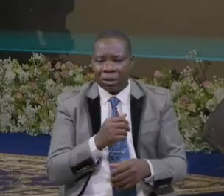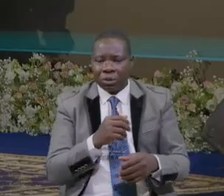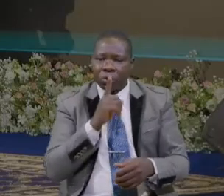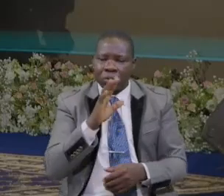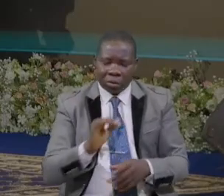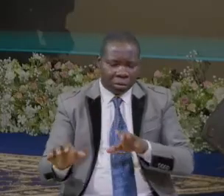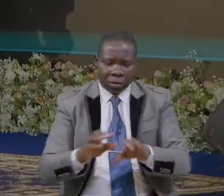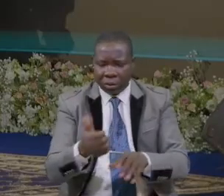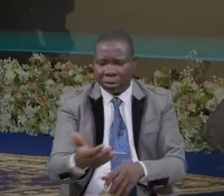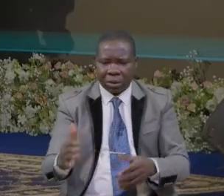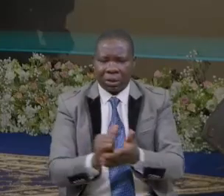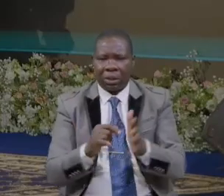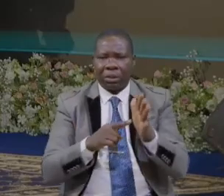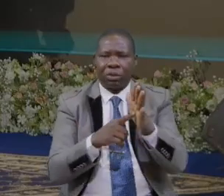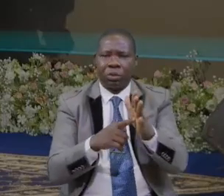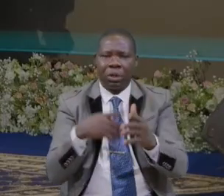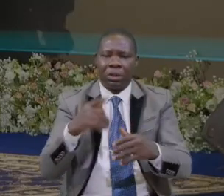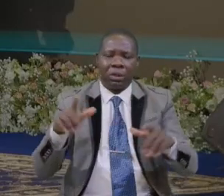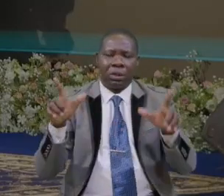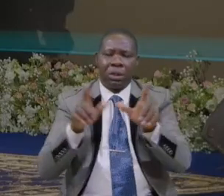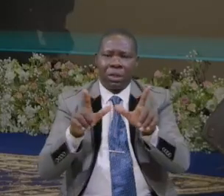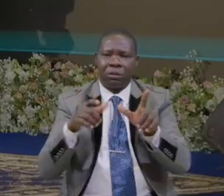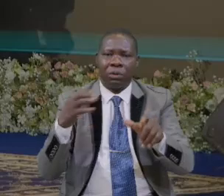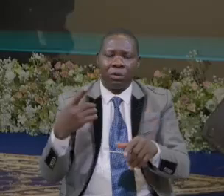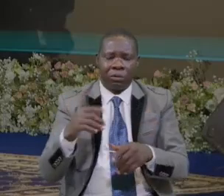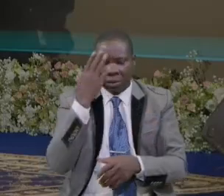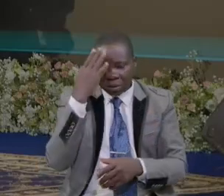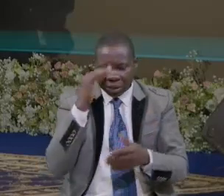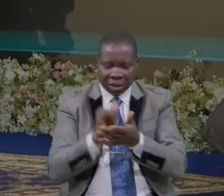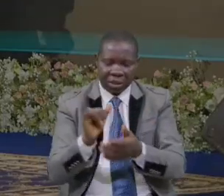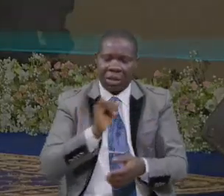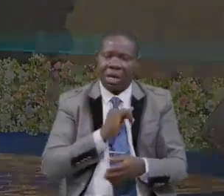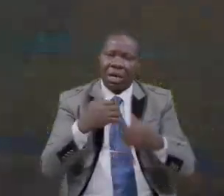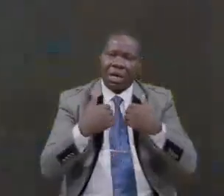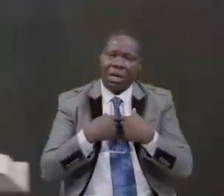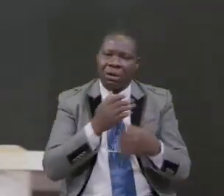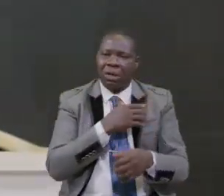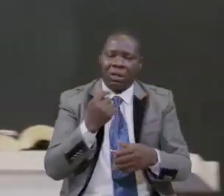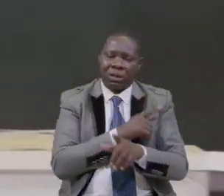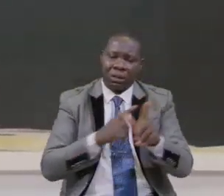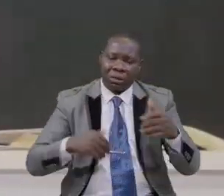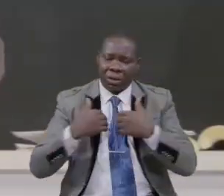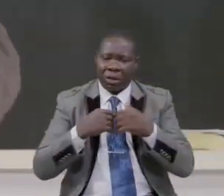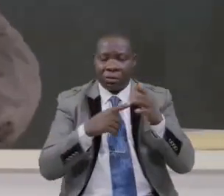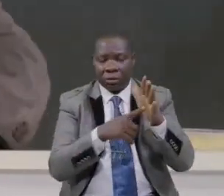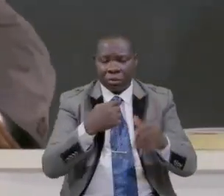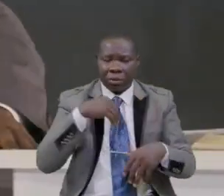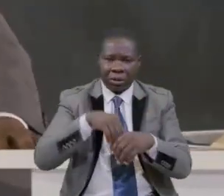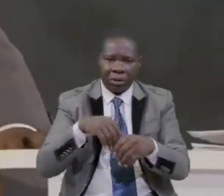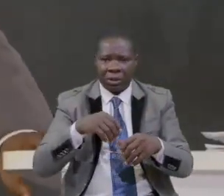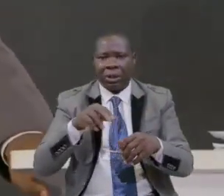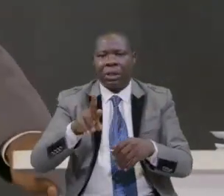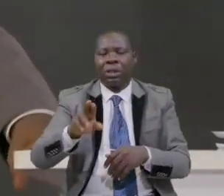showed the level of the knowledge I had. And the Lord had showed me in Revelation what I will do.